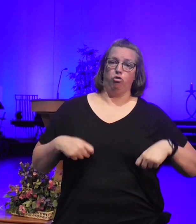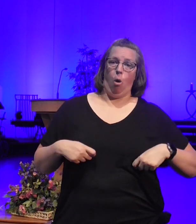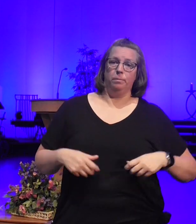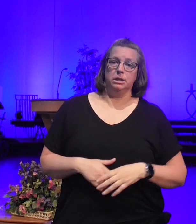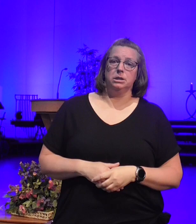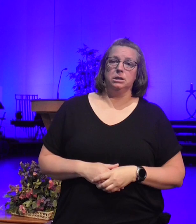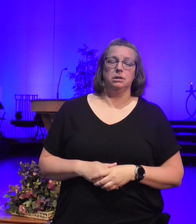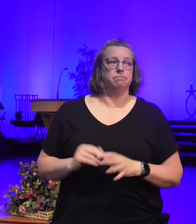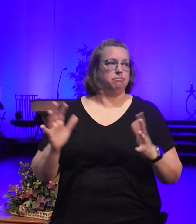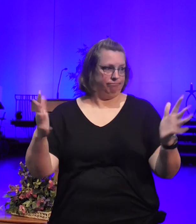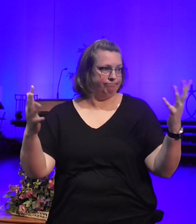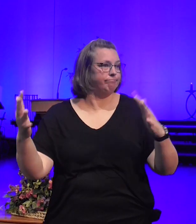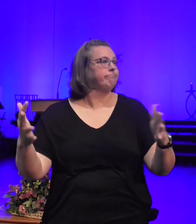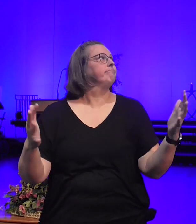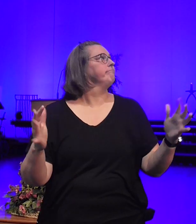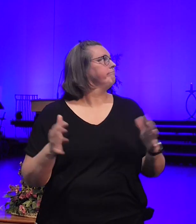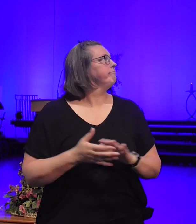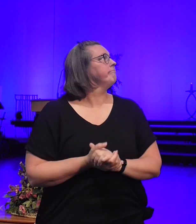Yeah.